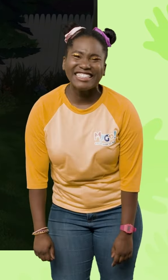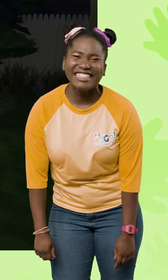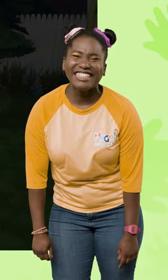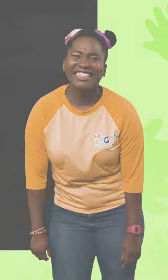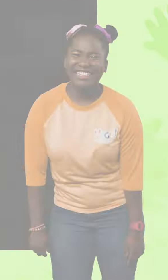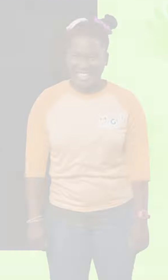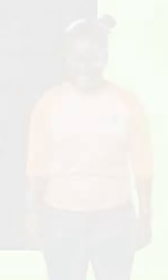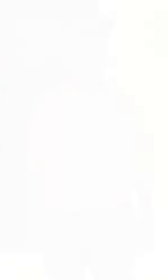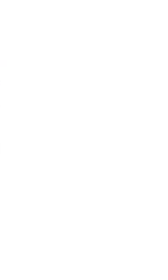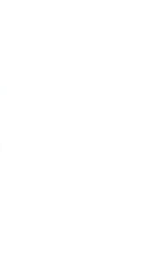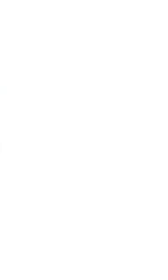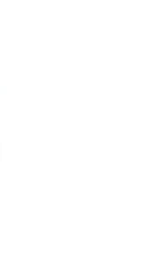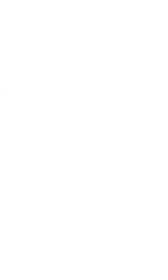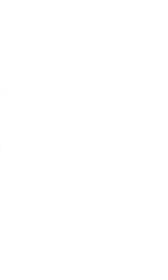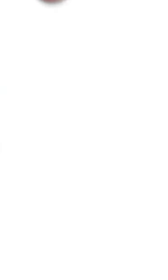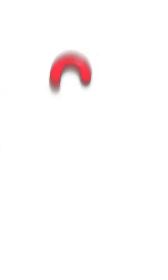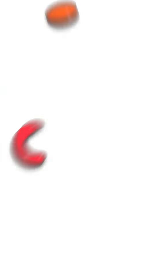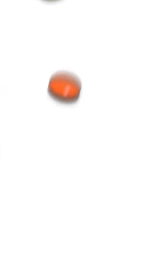Thank you.